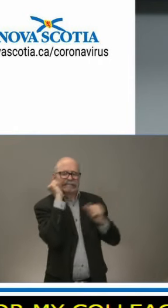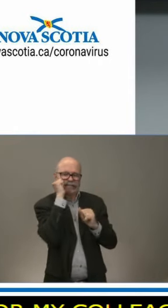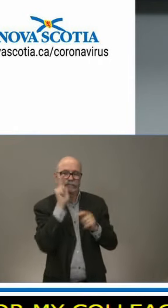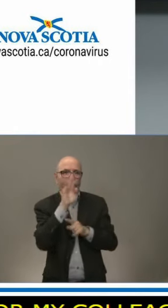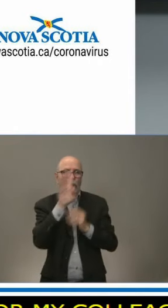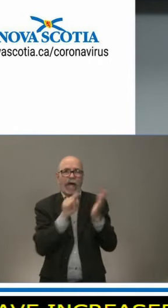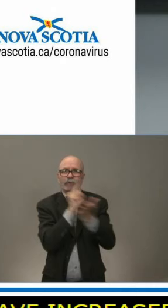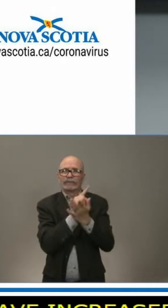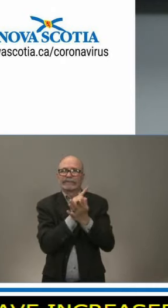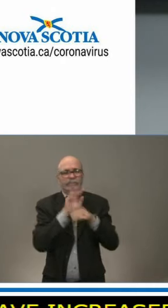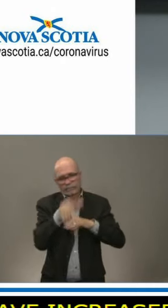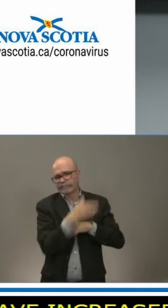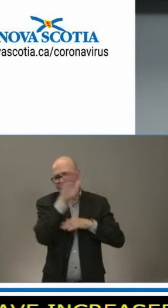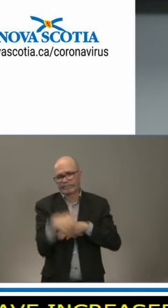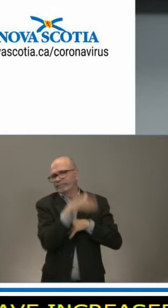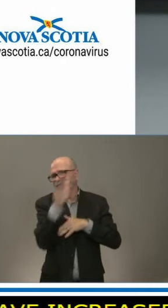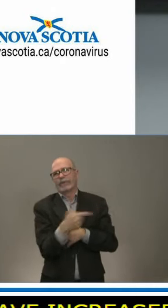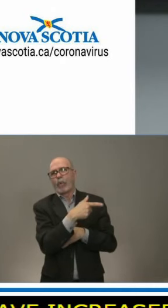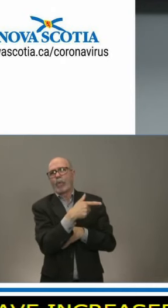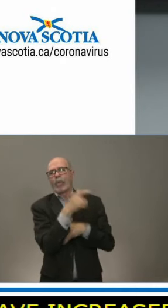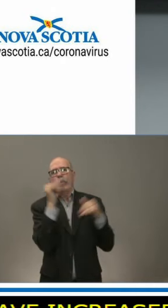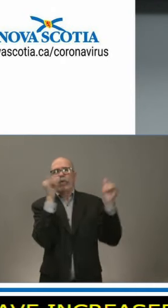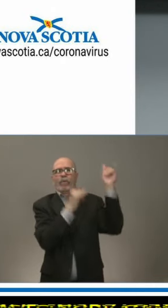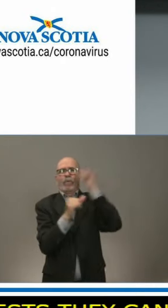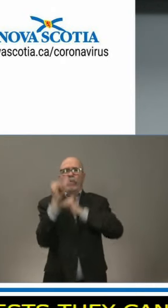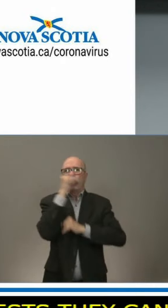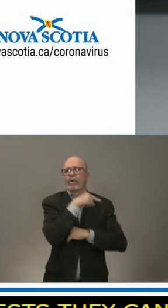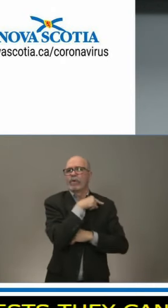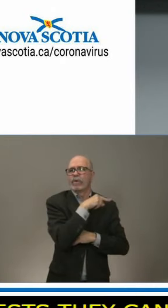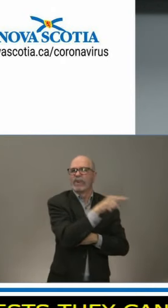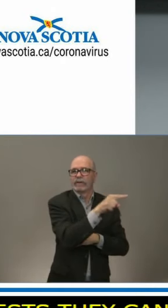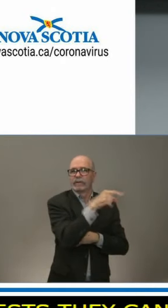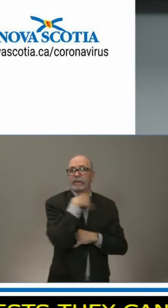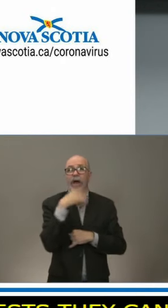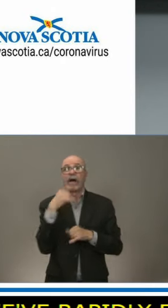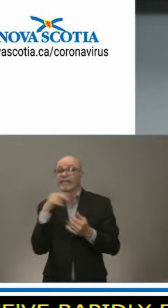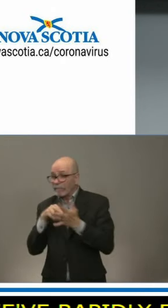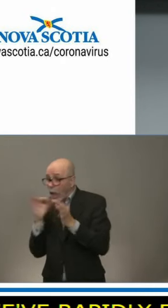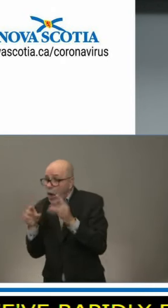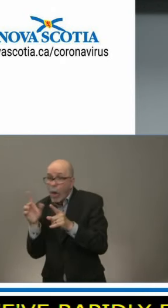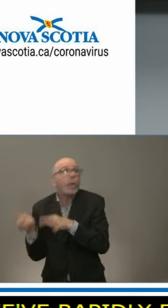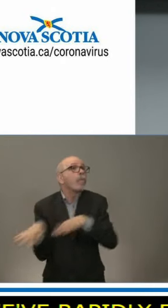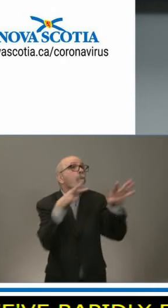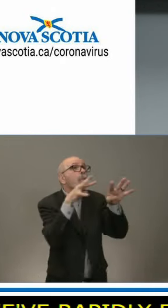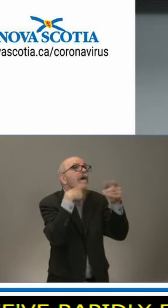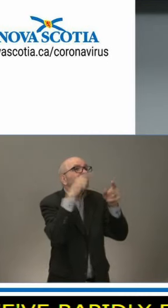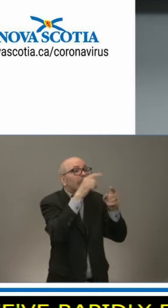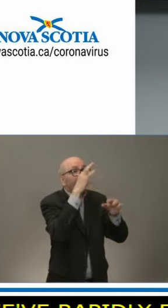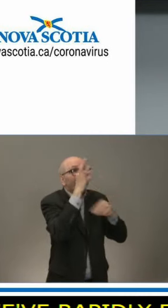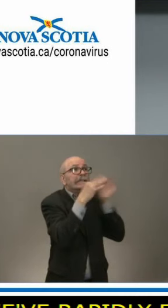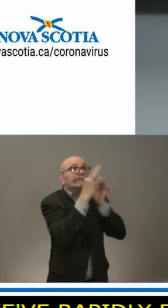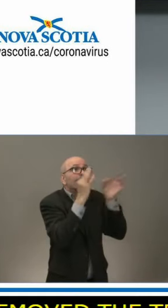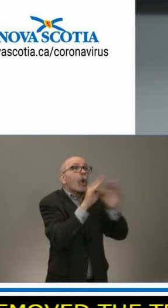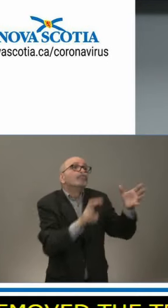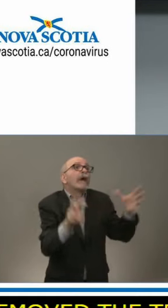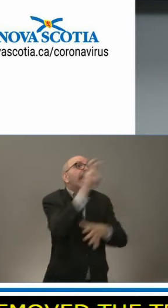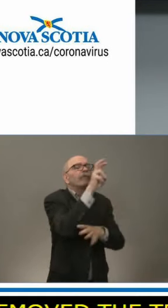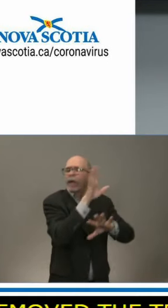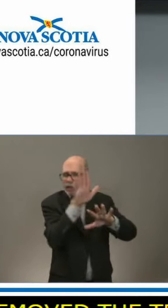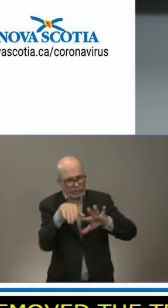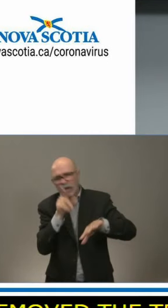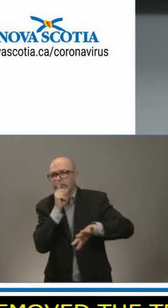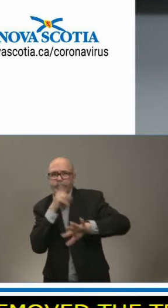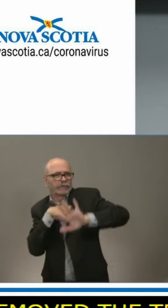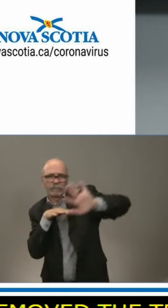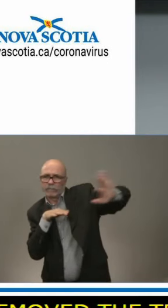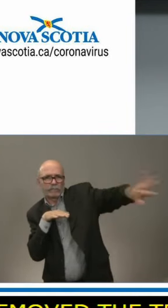capacity, and we've removed the travel criteria. Ontario is a very, very different situation. In fact, they've had to back away from testing because